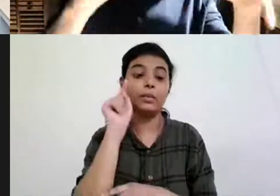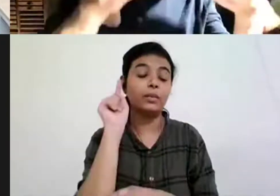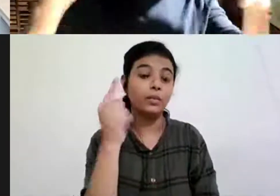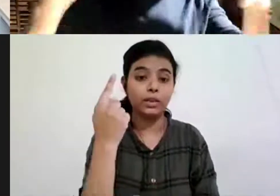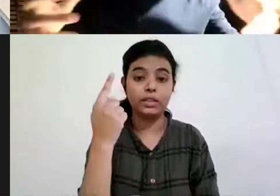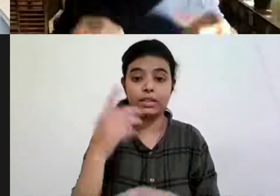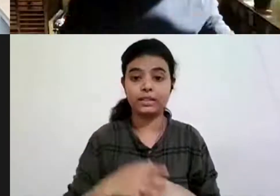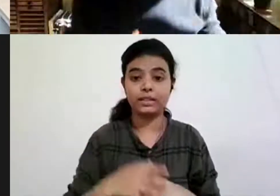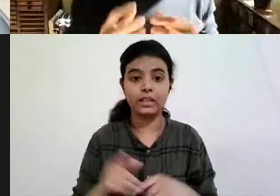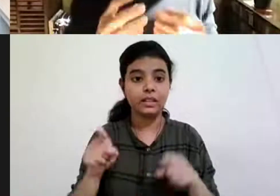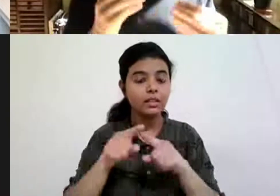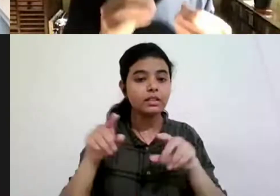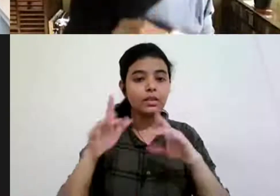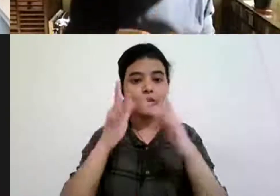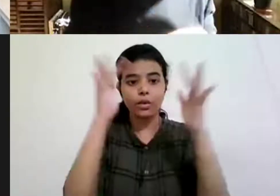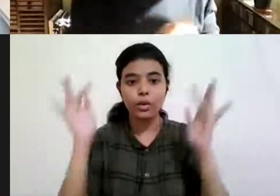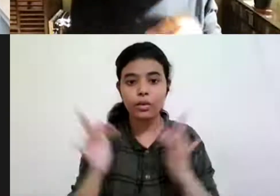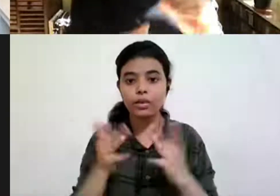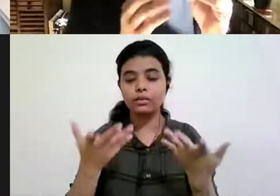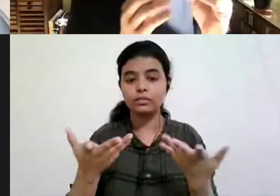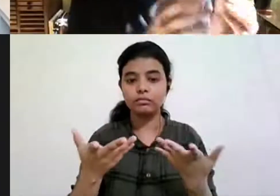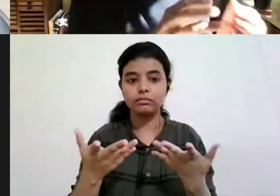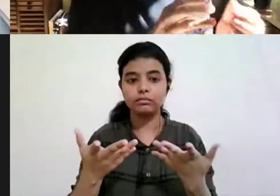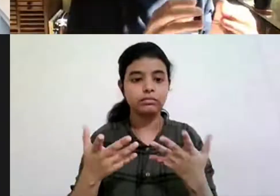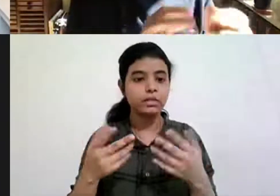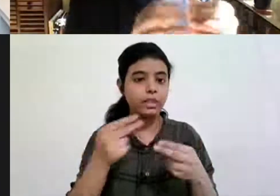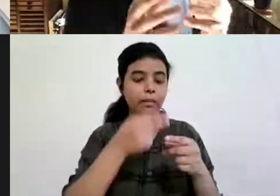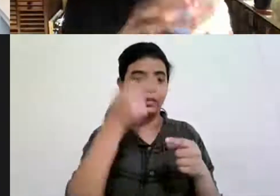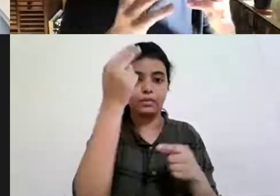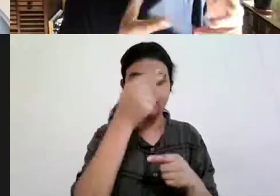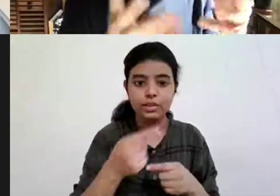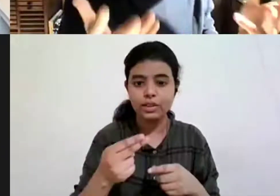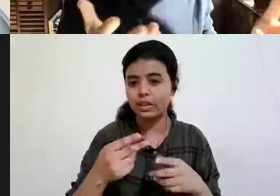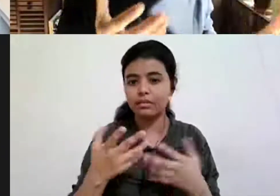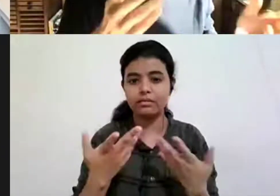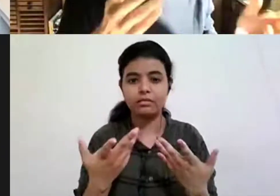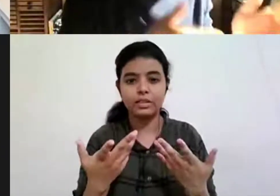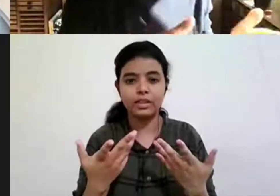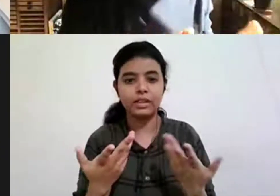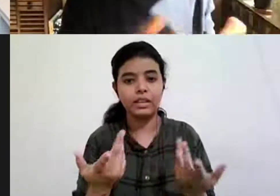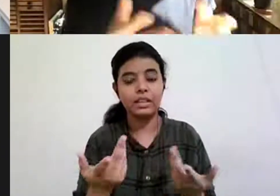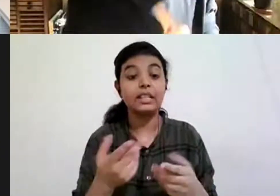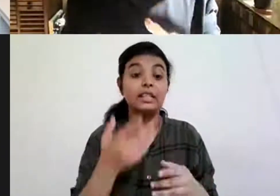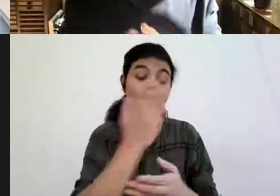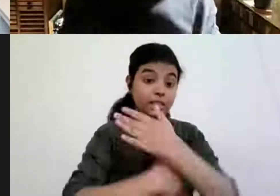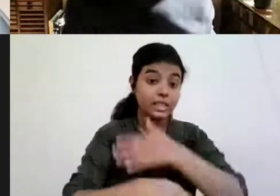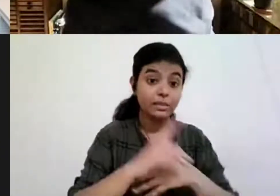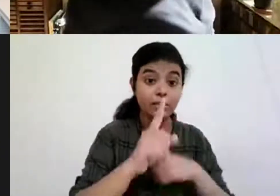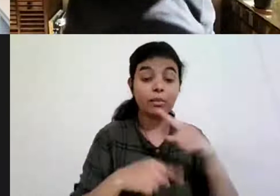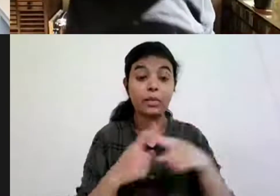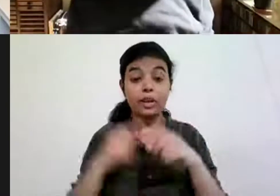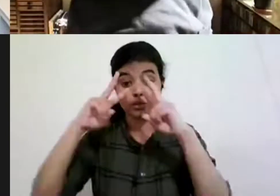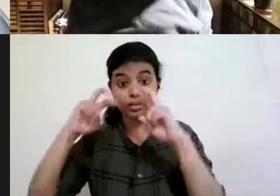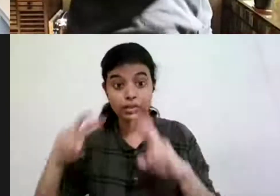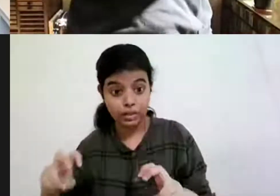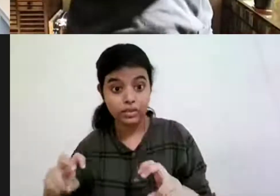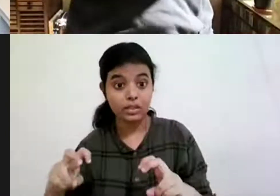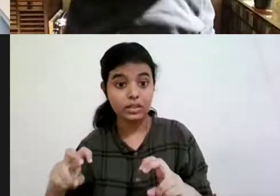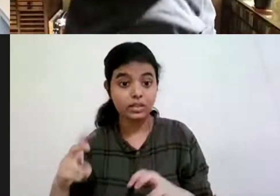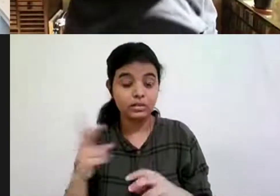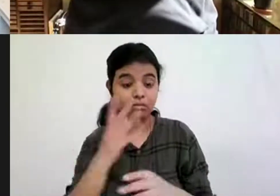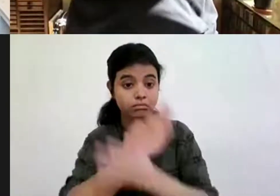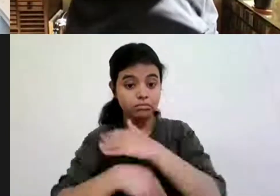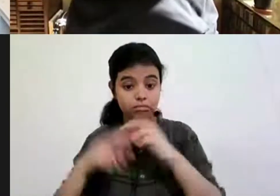you're having this conference and you are talking about design. No, you are talking about disability and research, disability